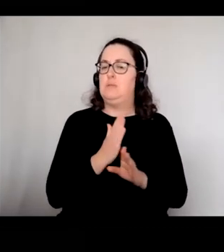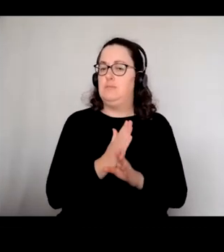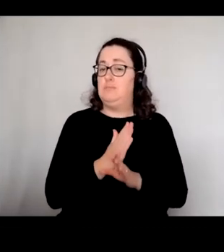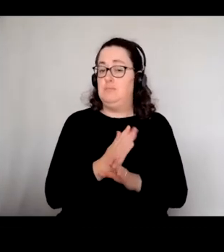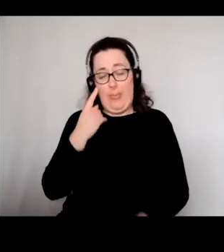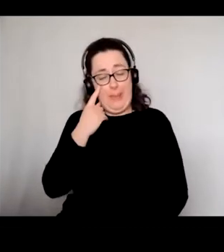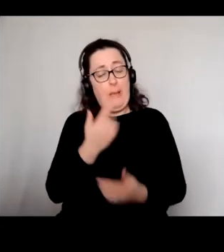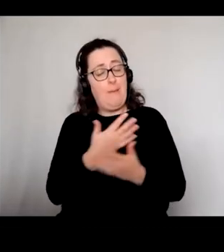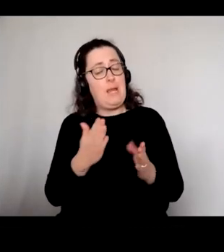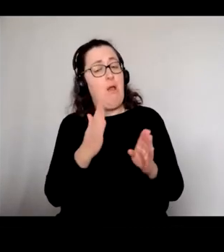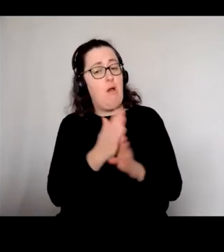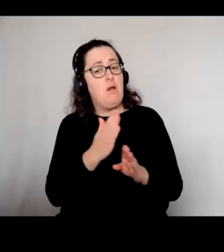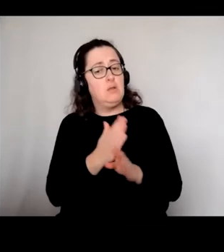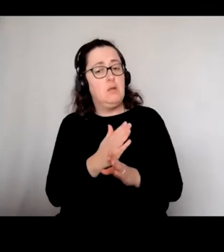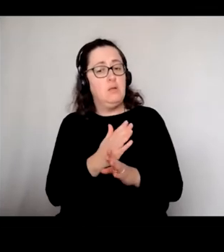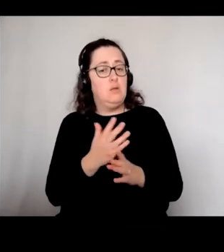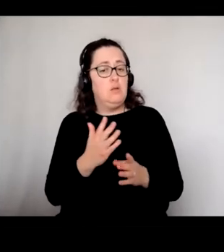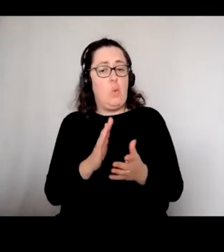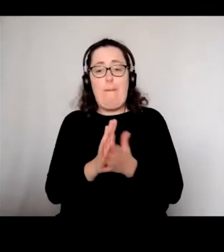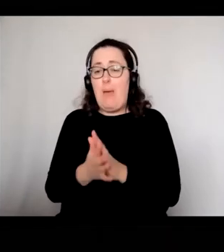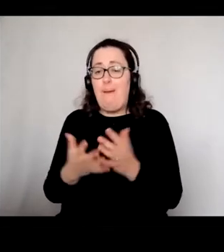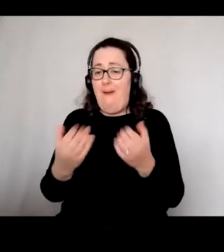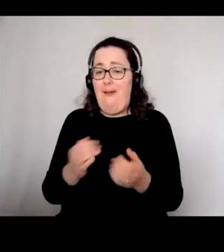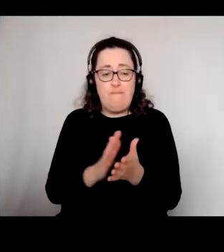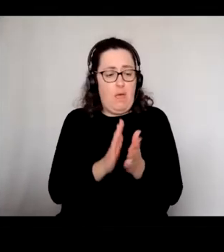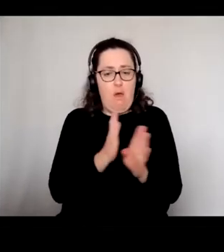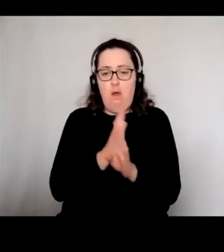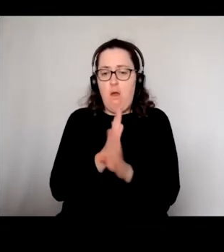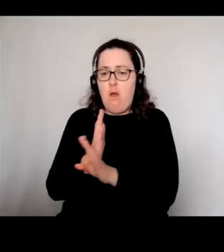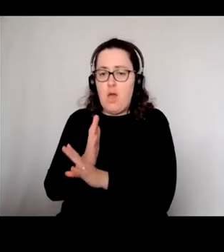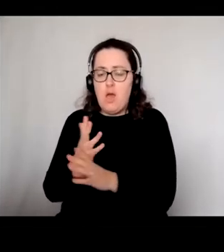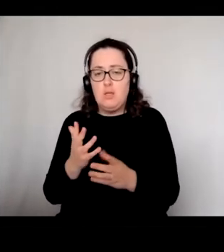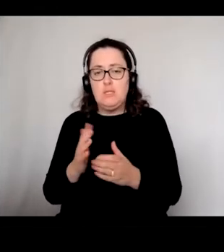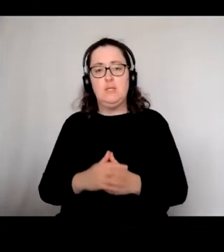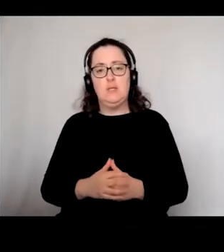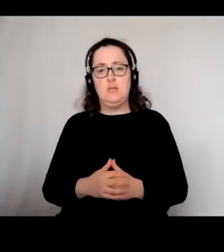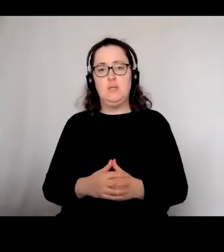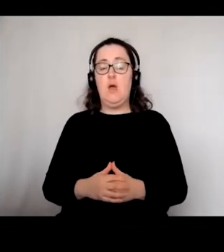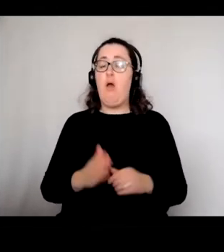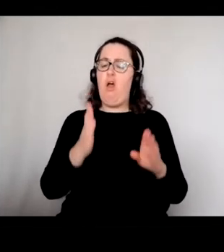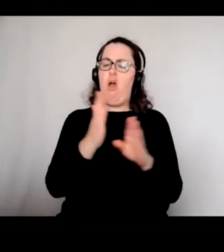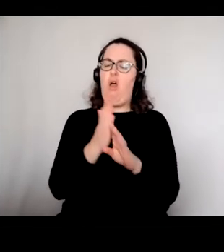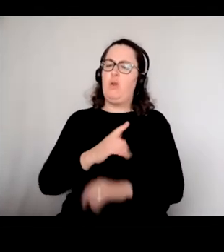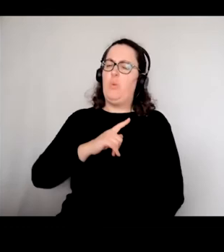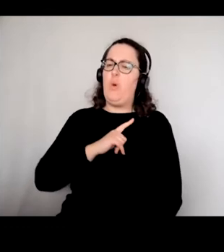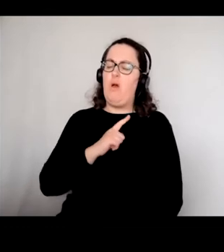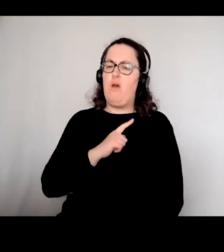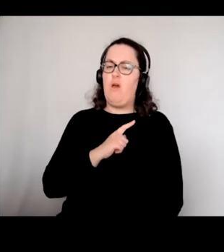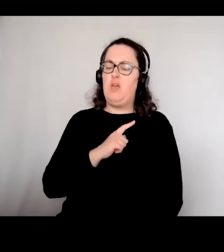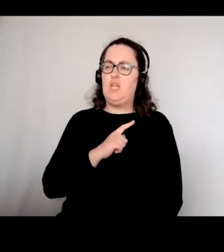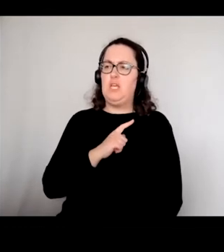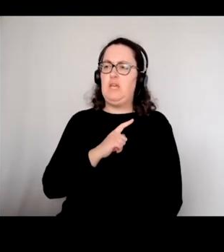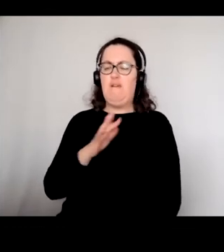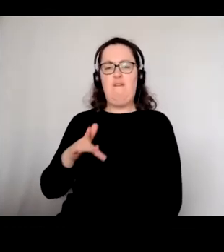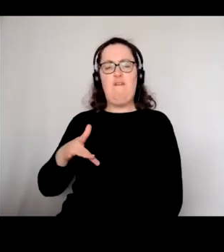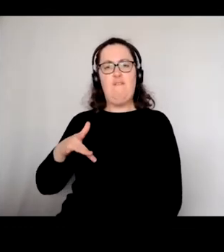it. You know, they have hidden impairments, so maybe it's slightly easier in that capacity, but they hide it, I think, because they're not